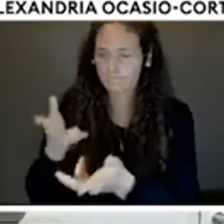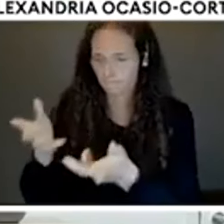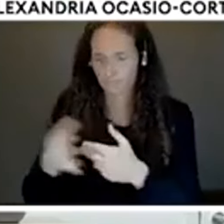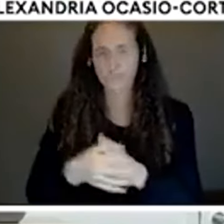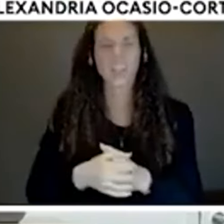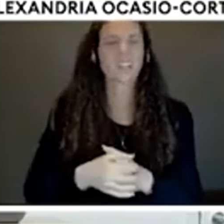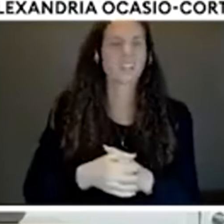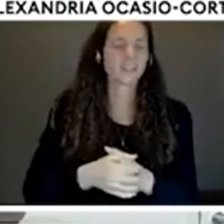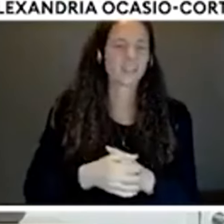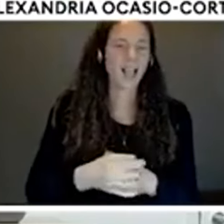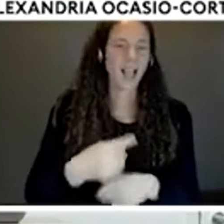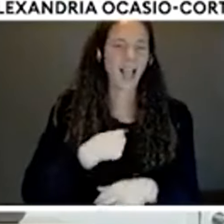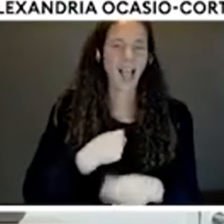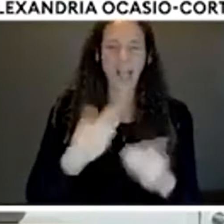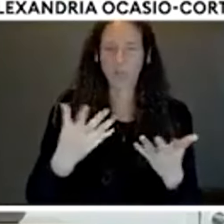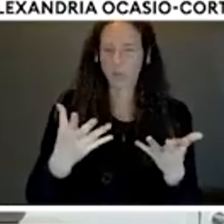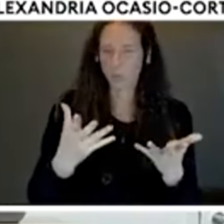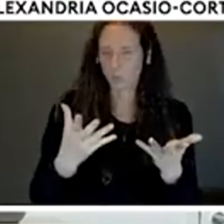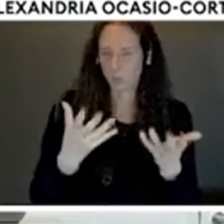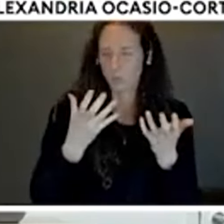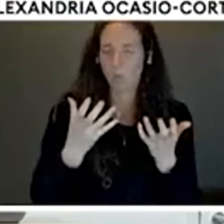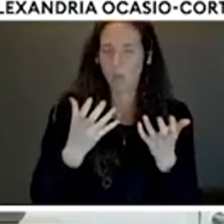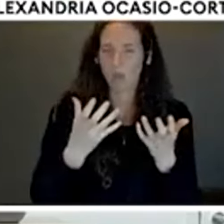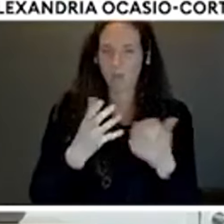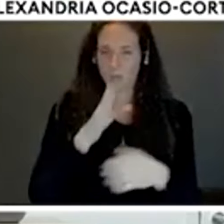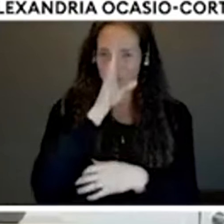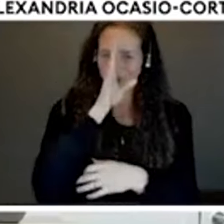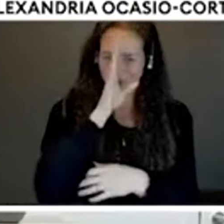to be very frank, I'm